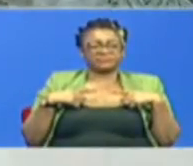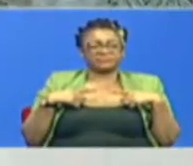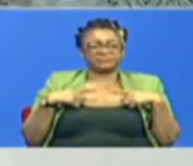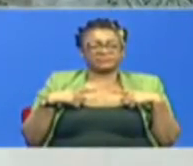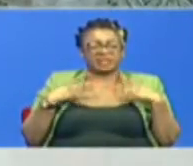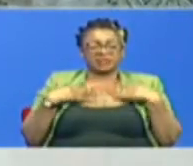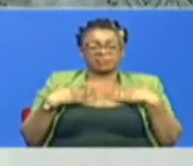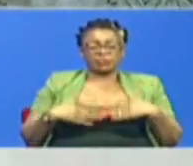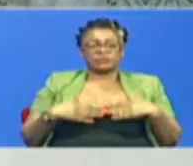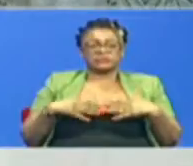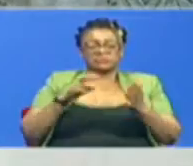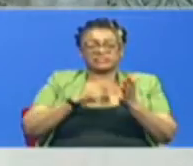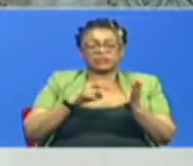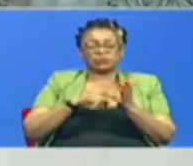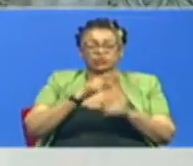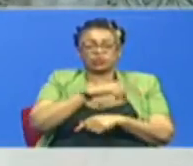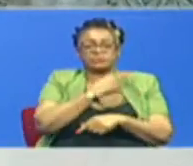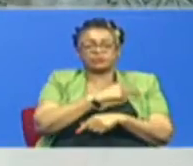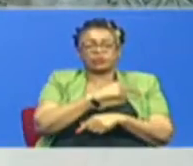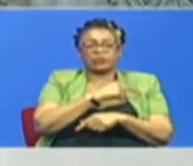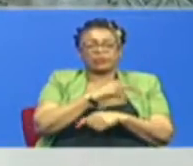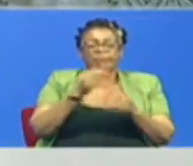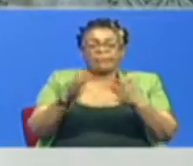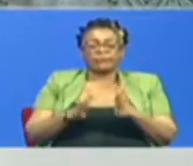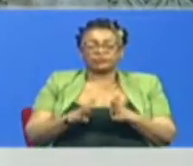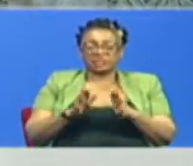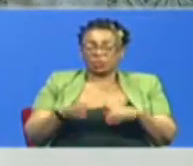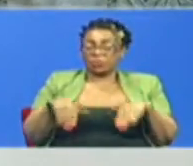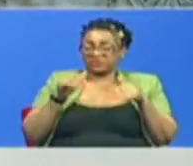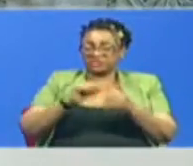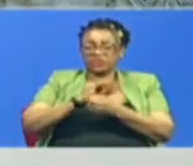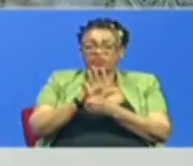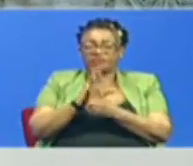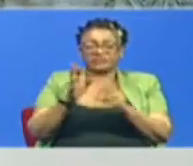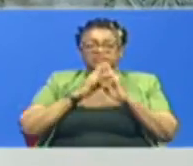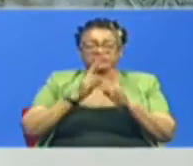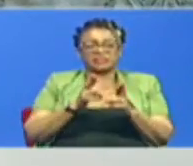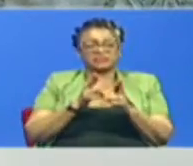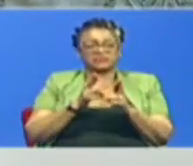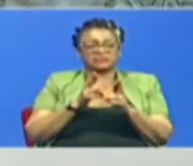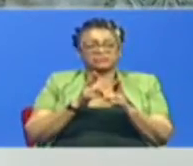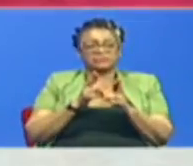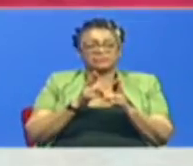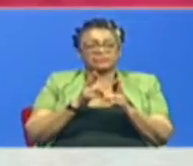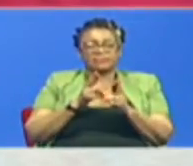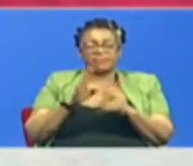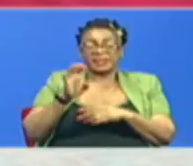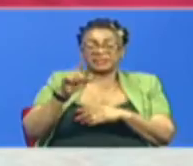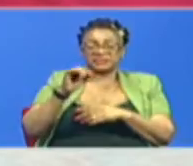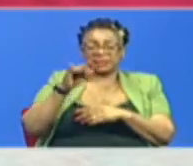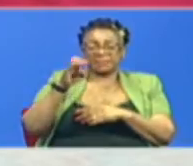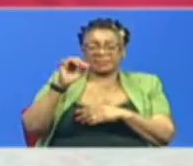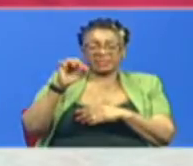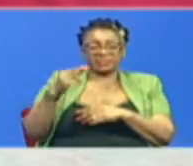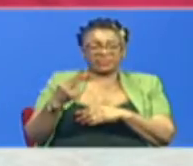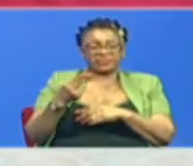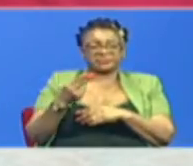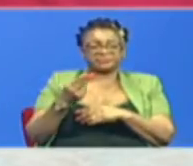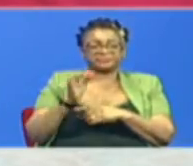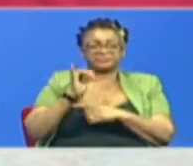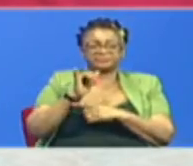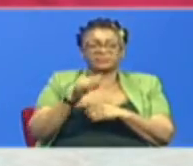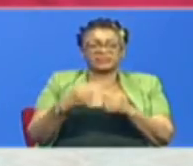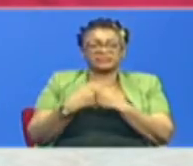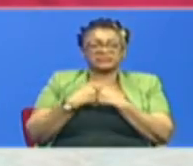is in Machakos Hospital mortuary awaiting the COVID-19 results. The late Elizabeth's ordeal exemplifies the struggle